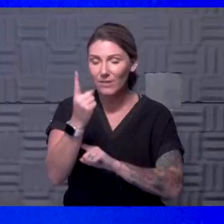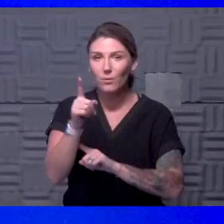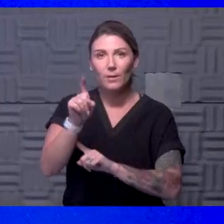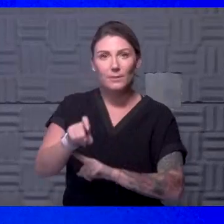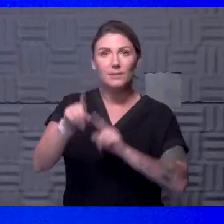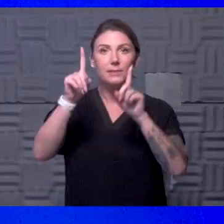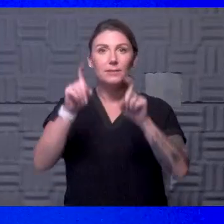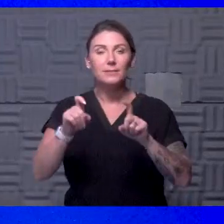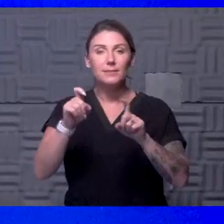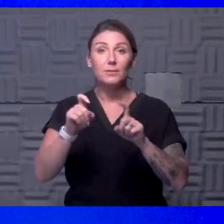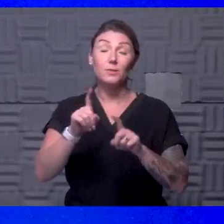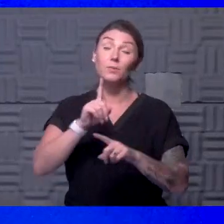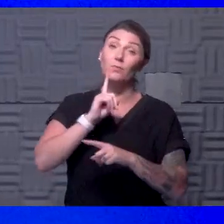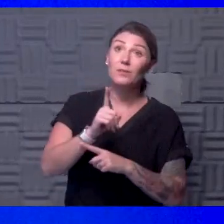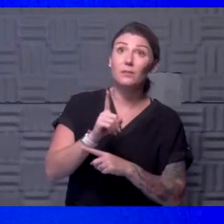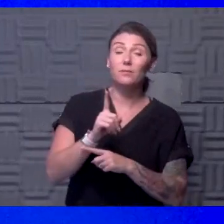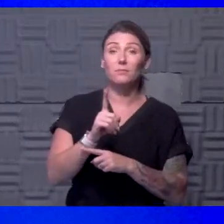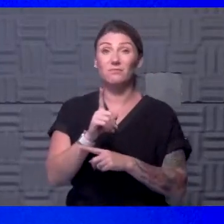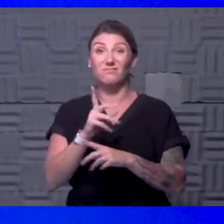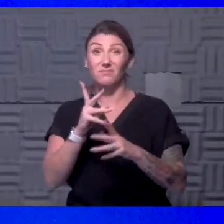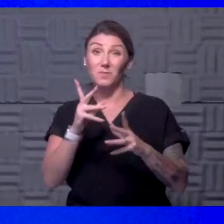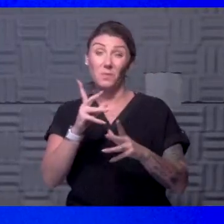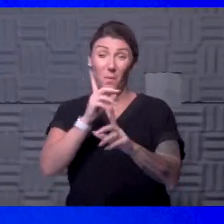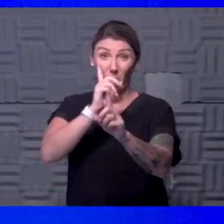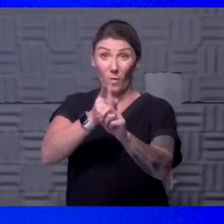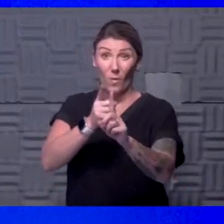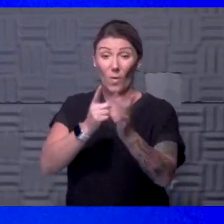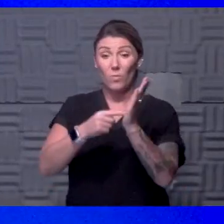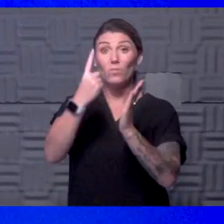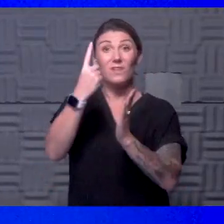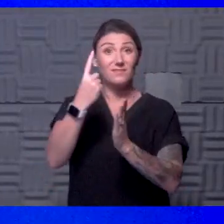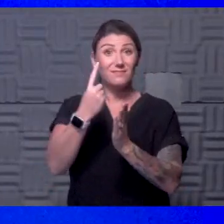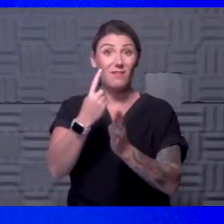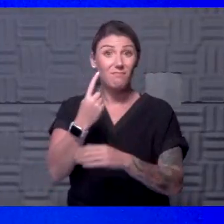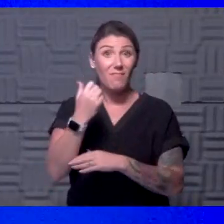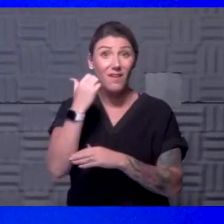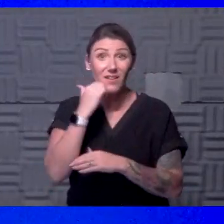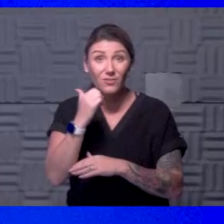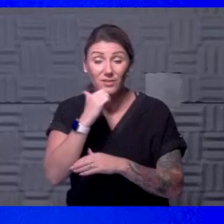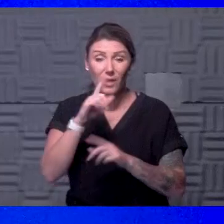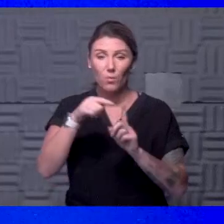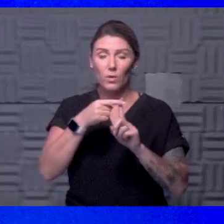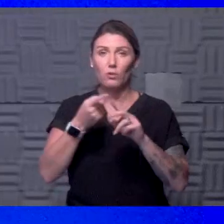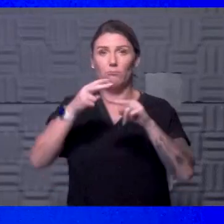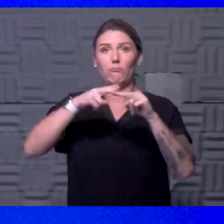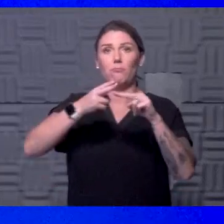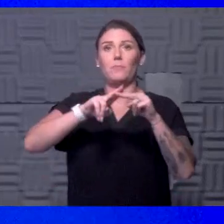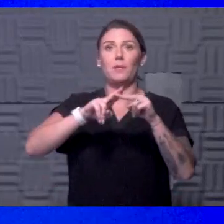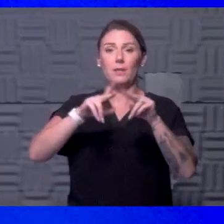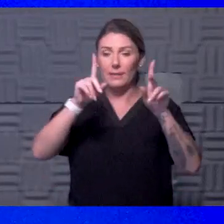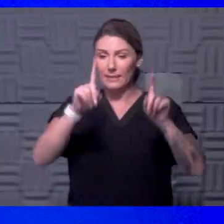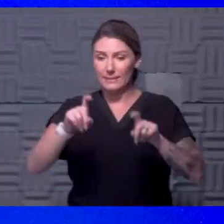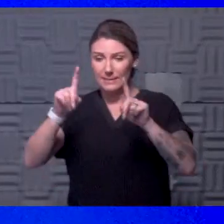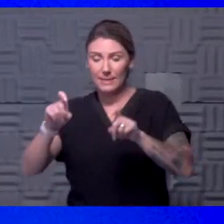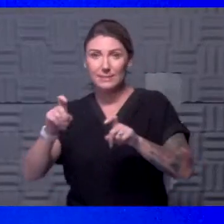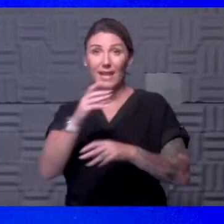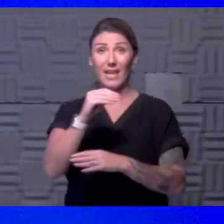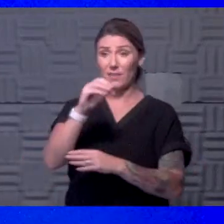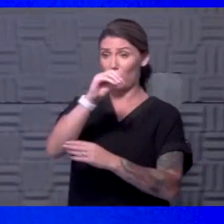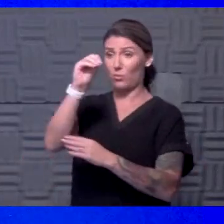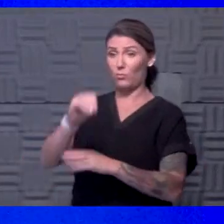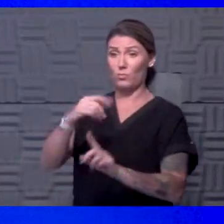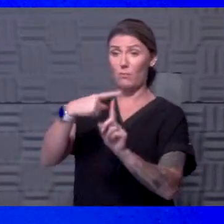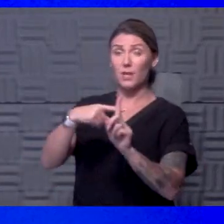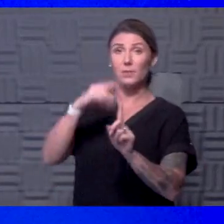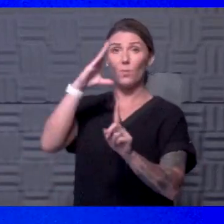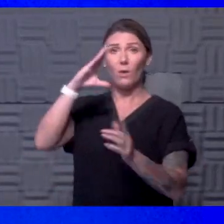tested, theoretically, once a day even. So as you're building up that increase in testing, your percent positives will go down. That